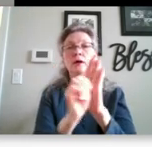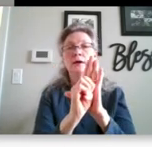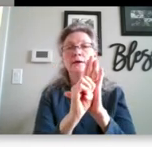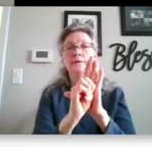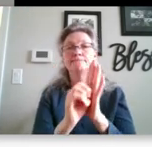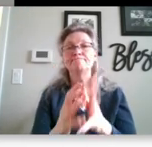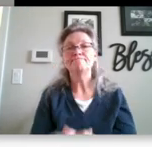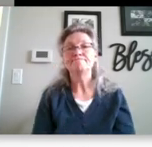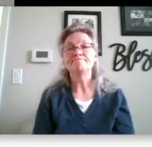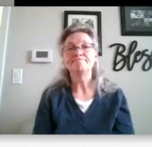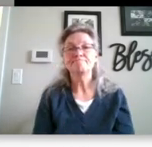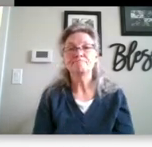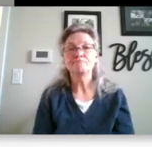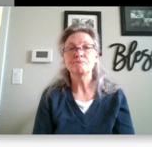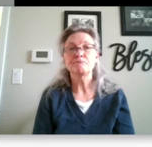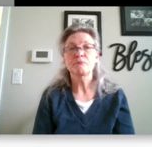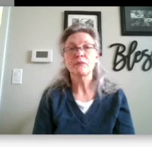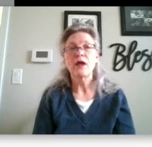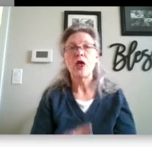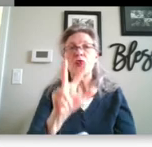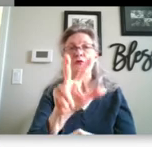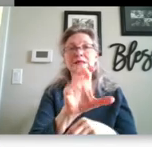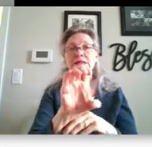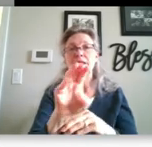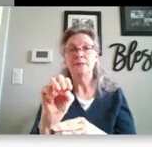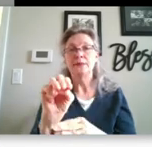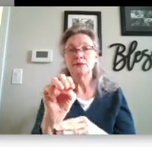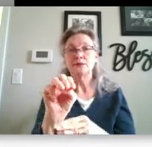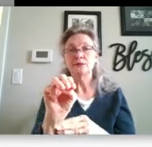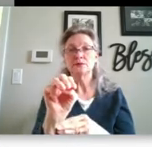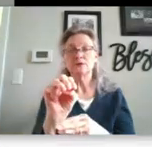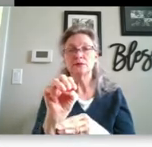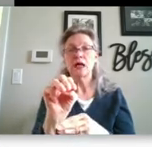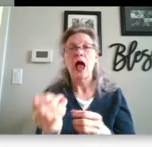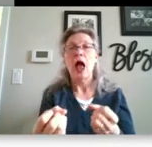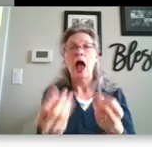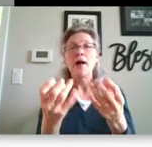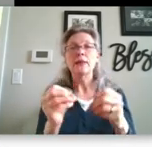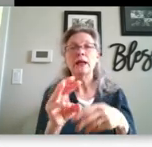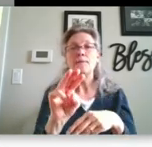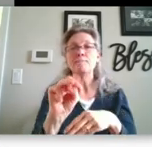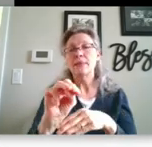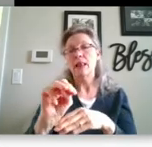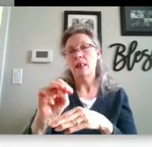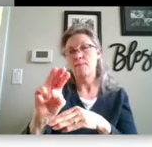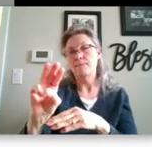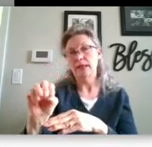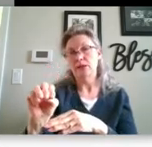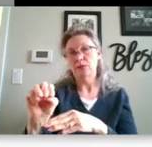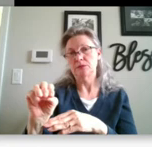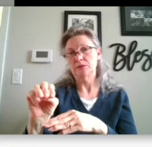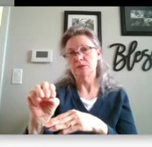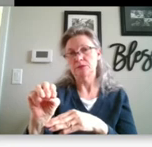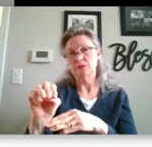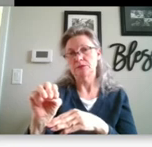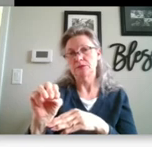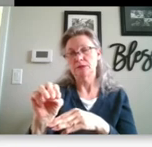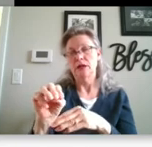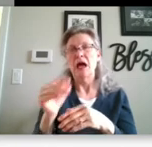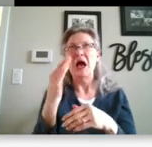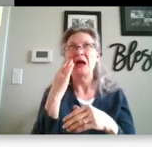about 3 centimeters. Thinking about how many millimeters that would be. Right? I